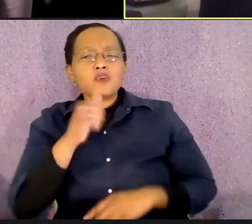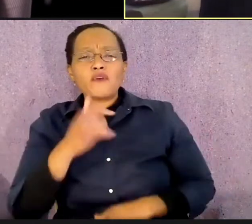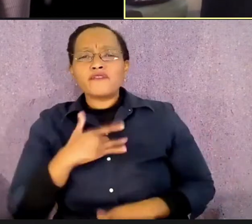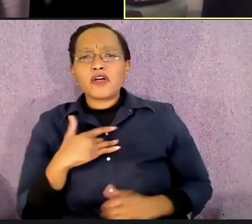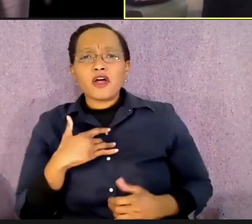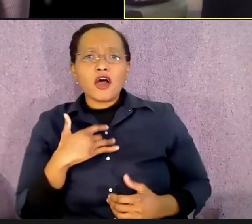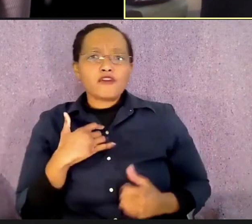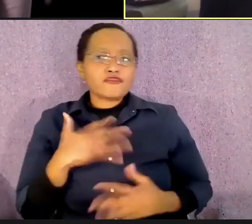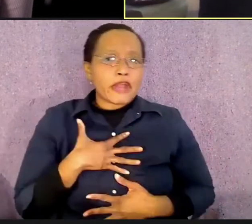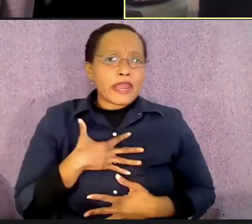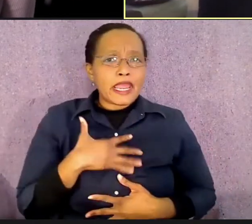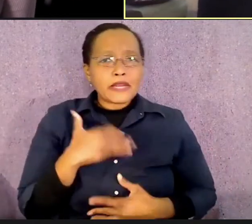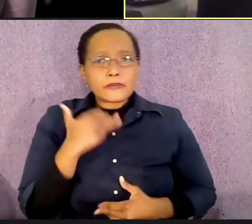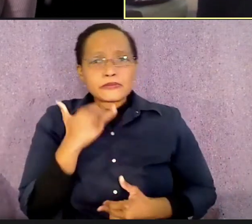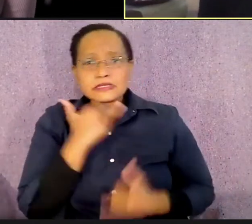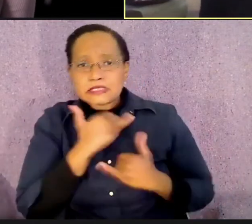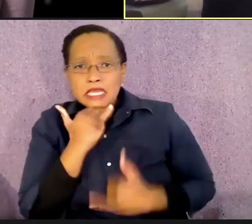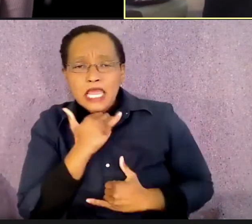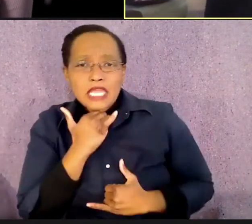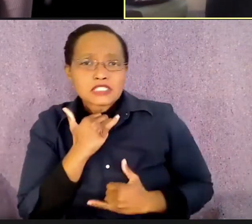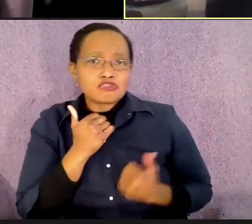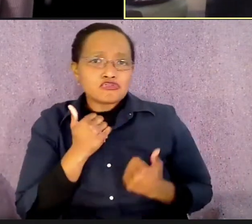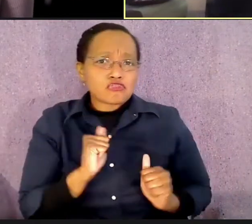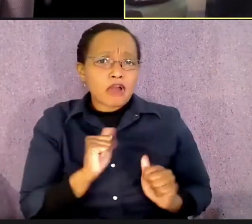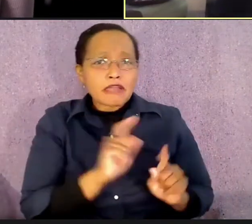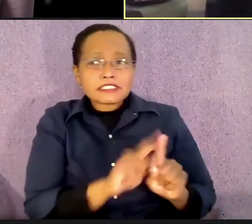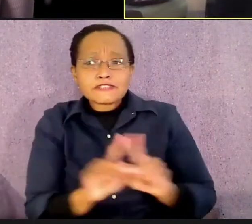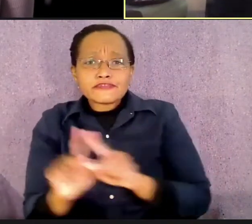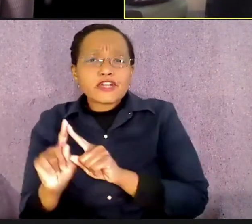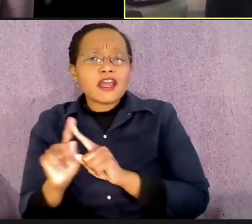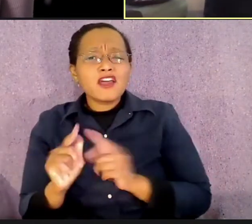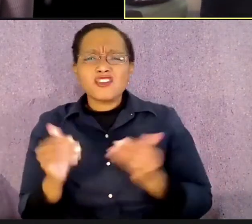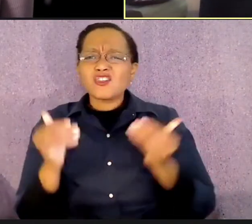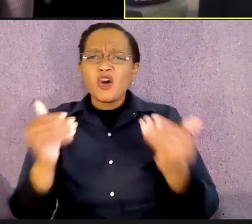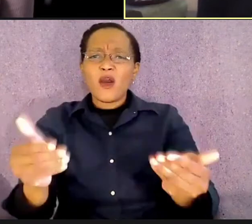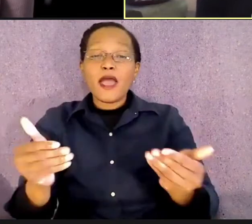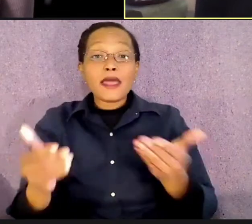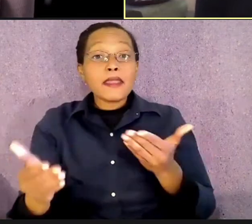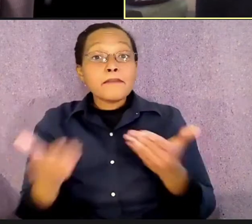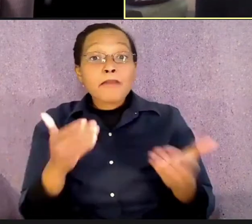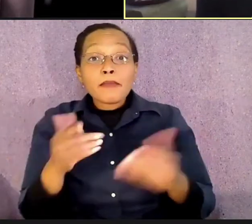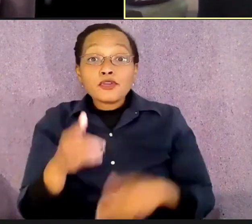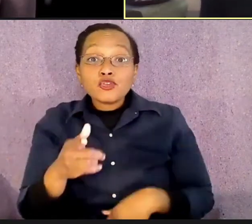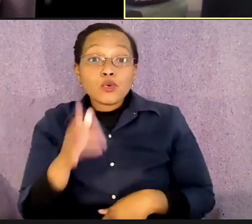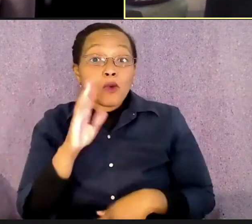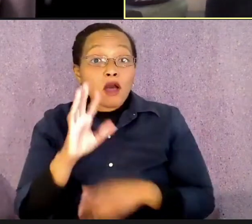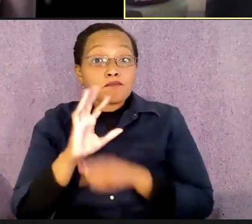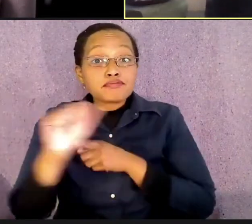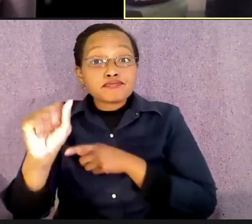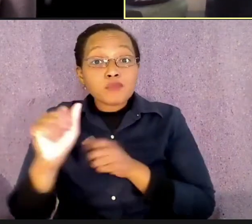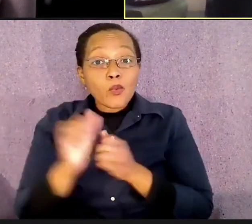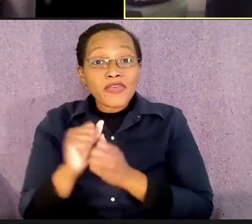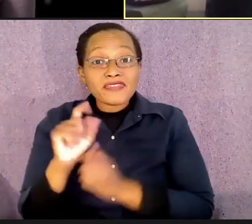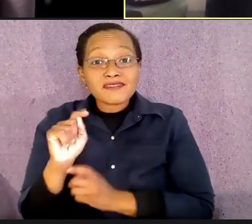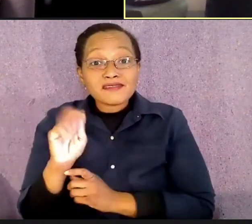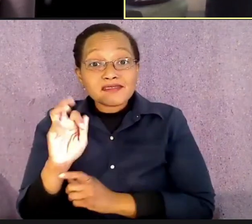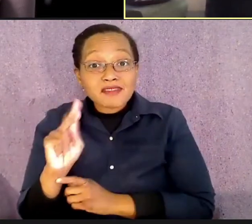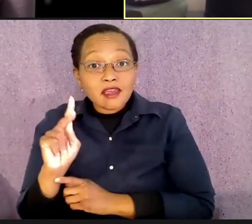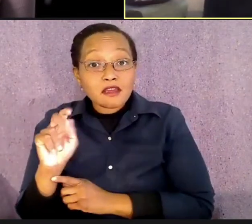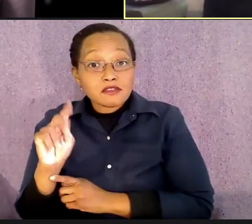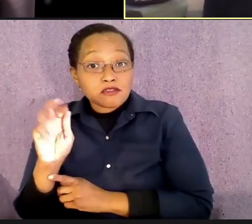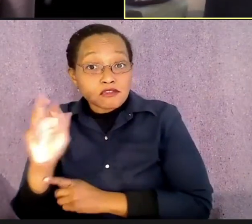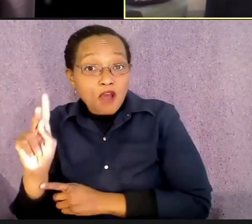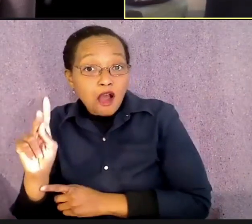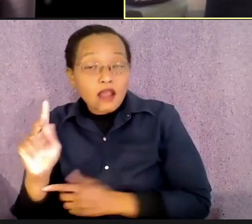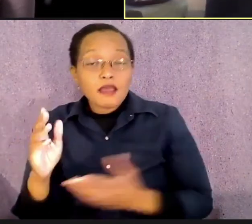afraid to try lots of different venues. Maybe you're going to be big on TikTok. Maybe you're going to be on Instagram stories. Maybe you're going to be big on